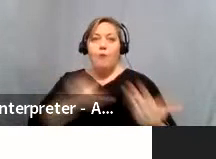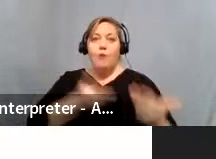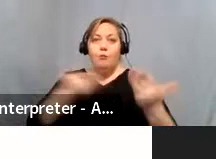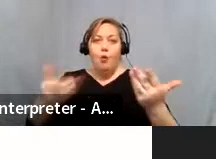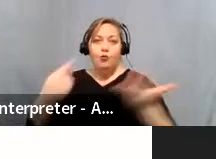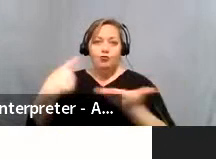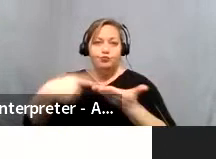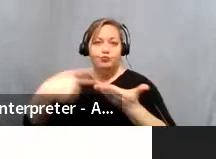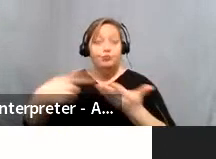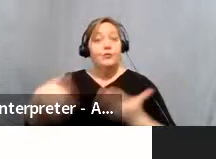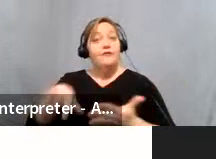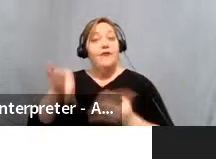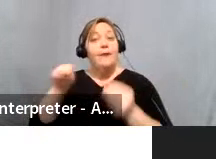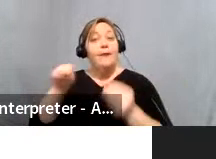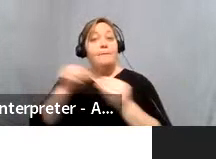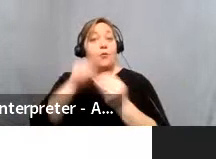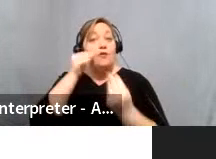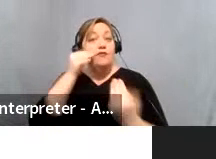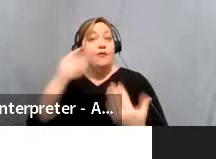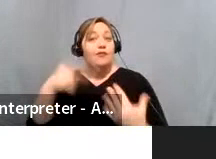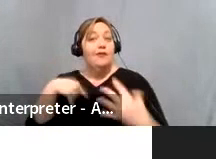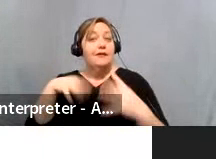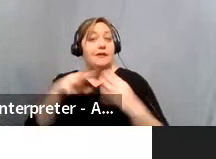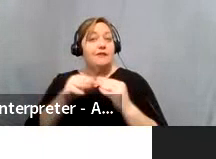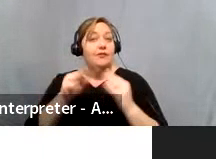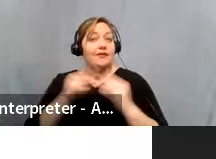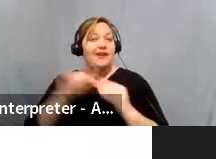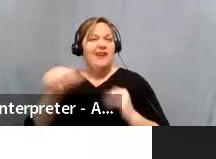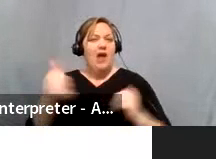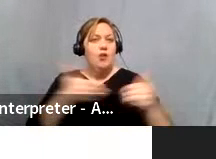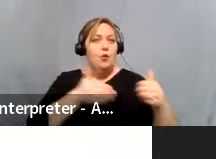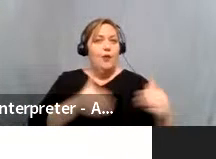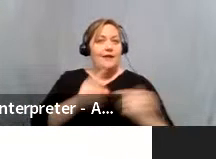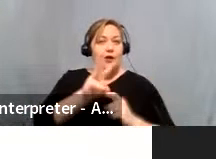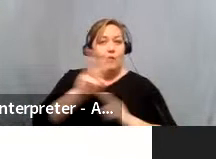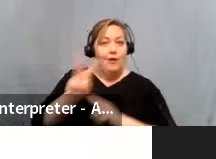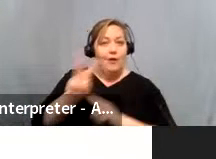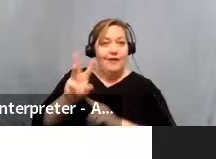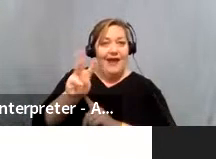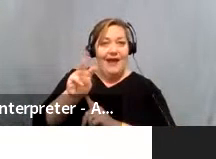find more information about these info sessions as well as other ways to stay informed on our website, which is